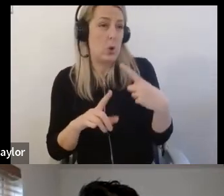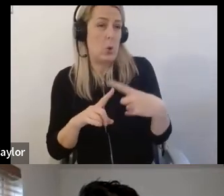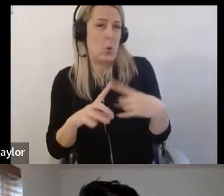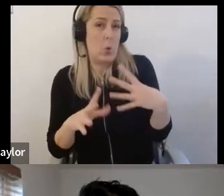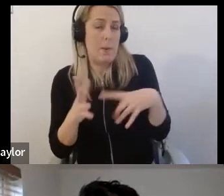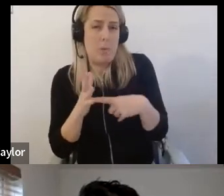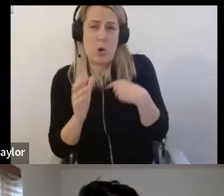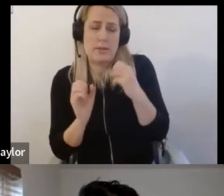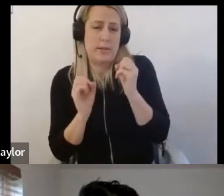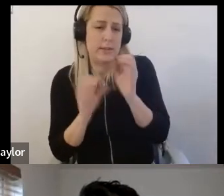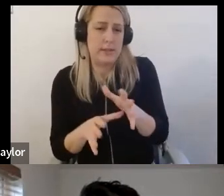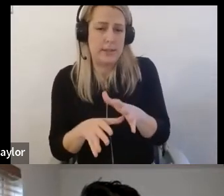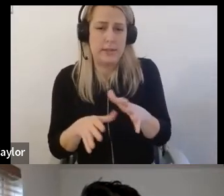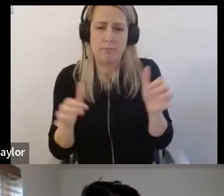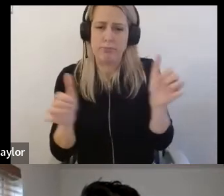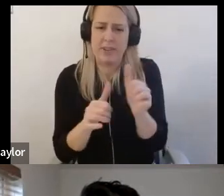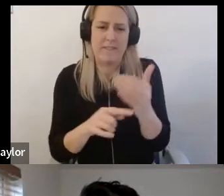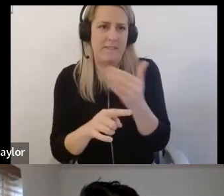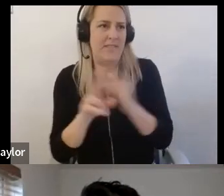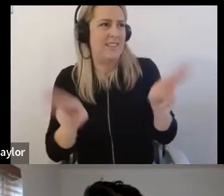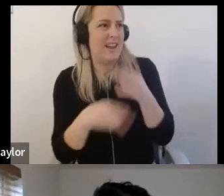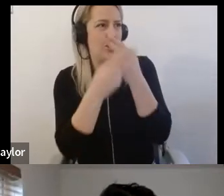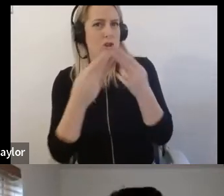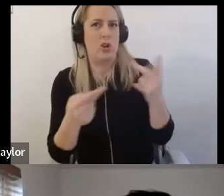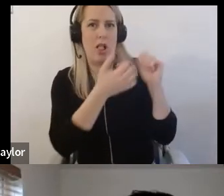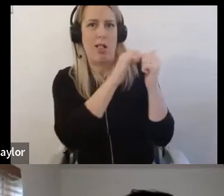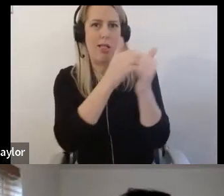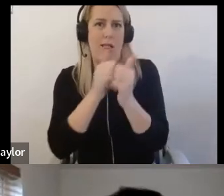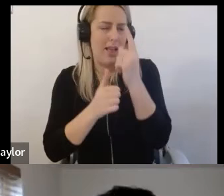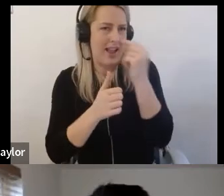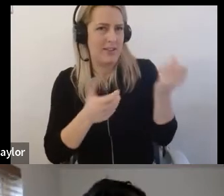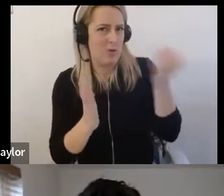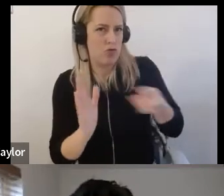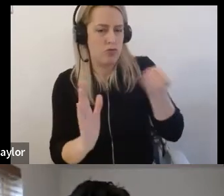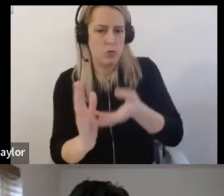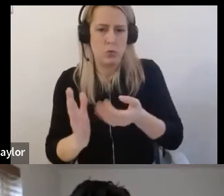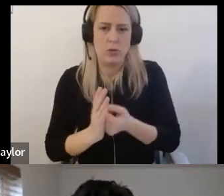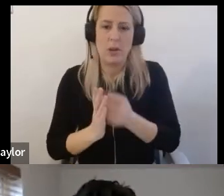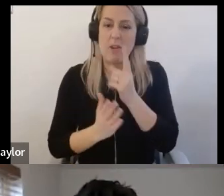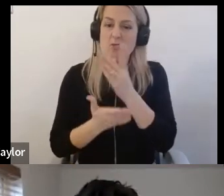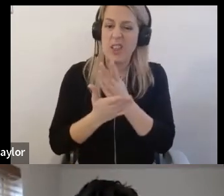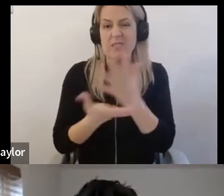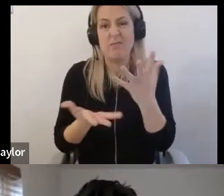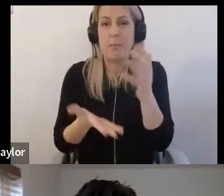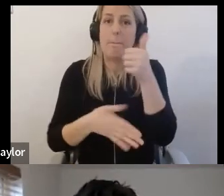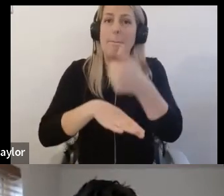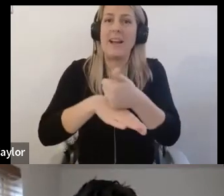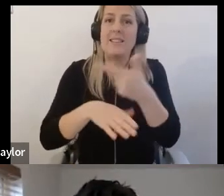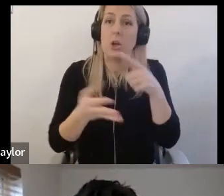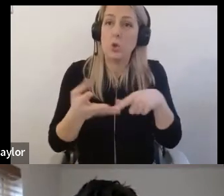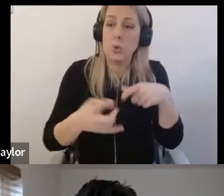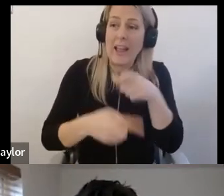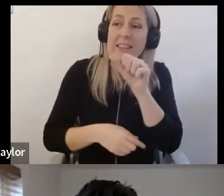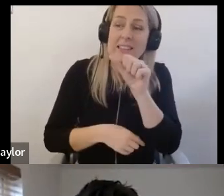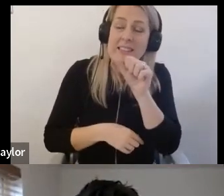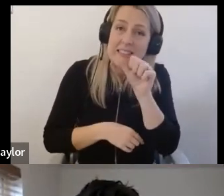just reflecting on it, if it was looking at a high income country, especially somewhere like the UK, I think it's actually, I still think it's funding related, but it's the stress of the